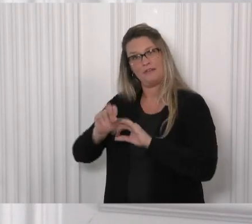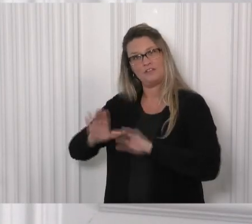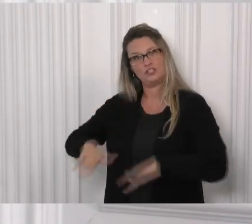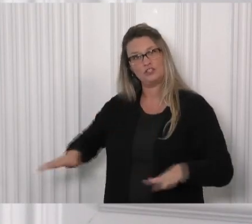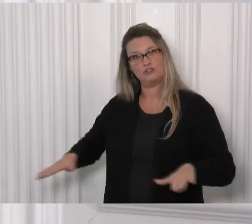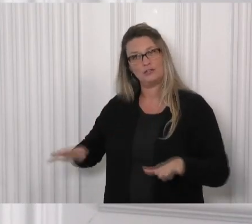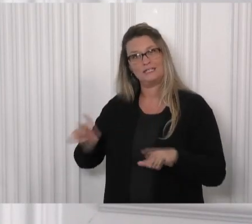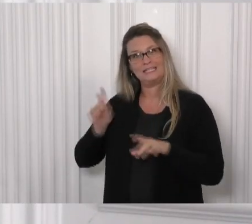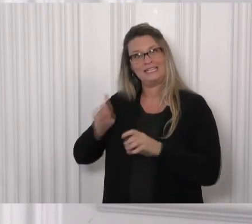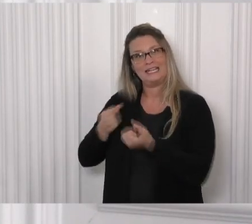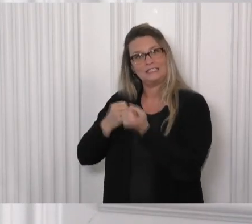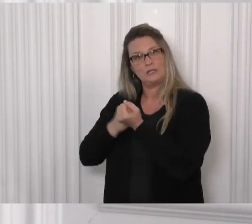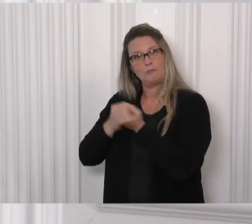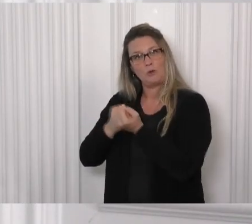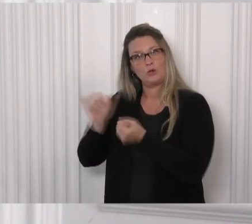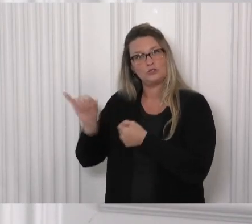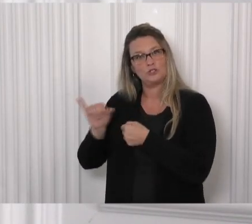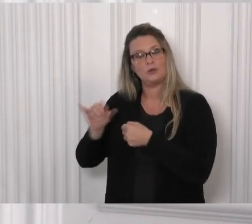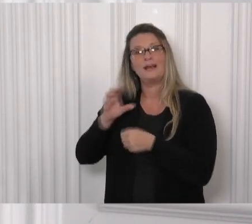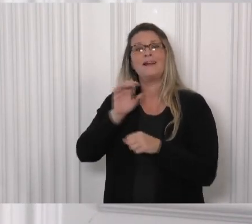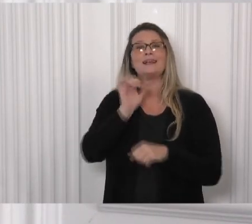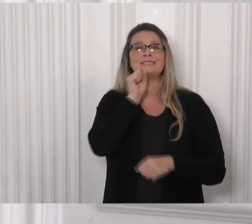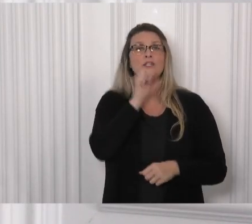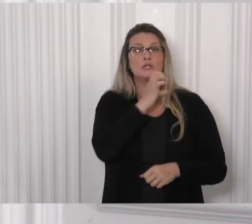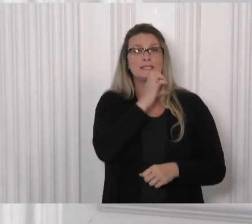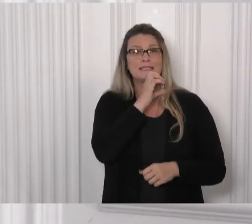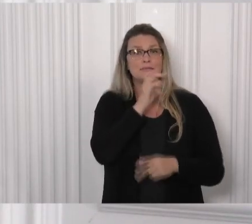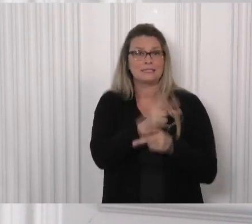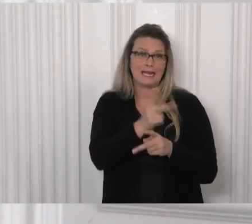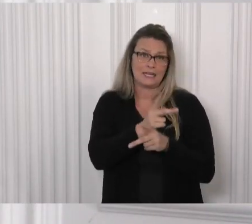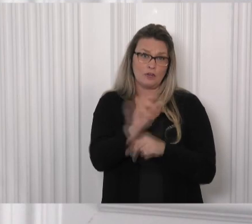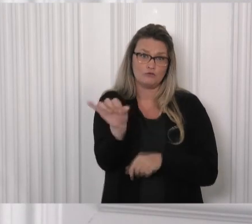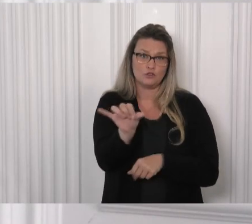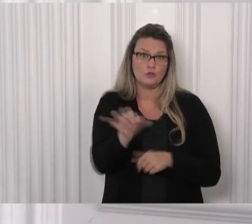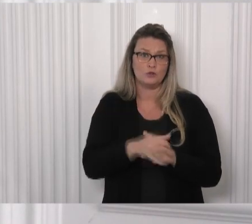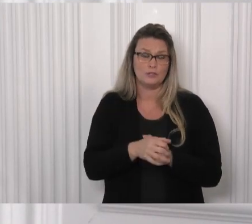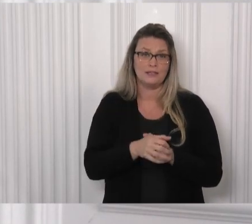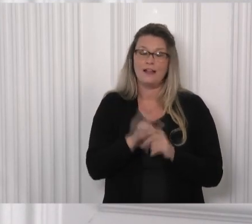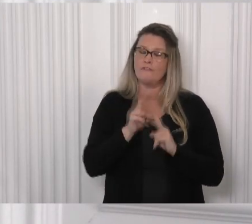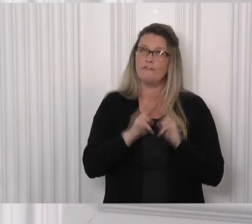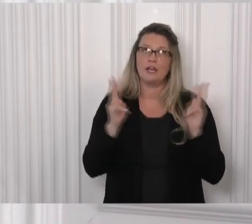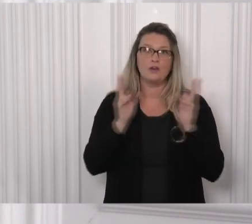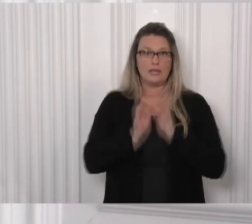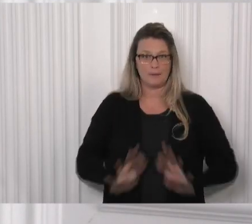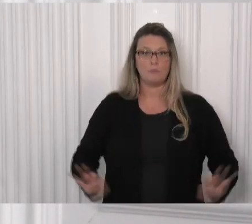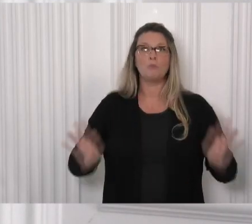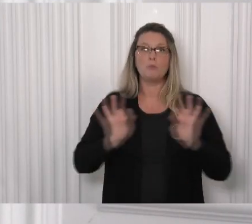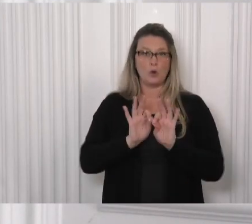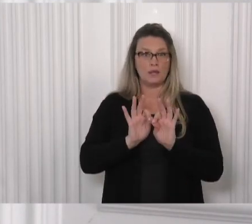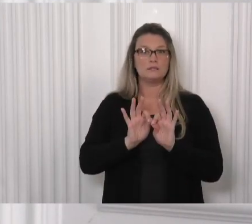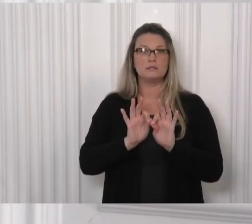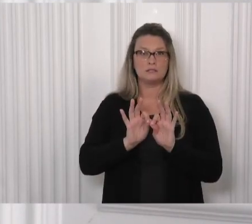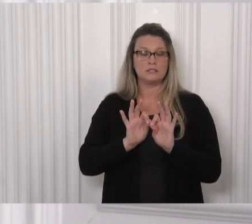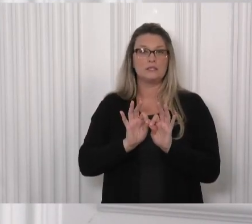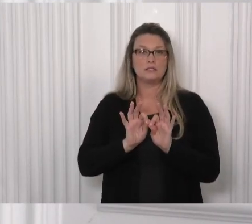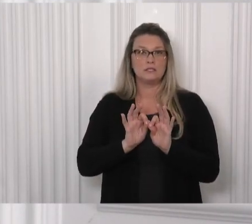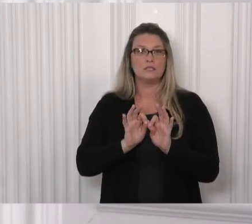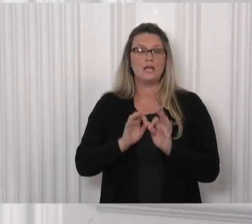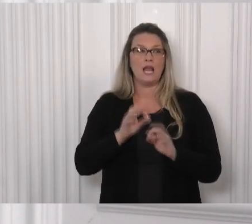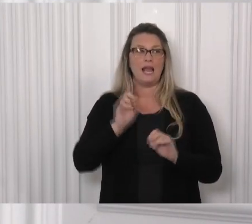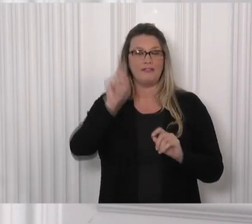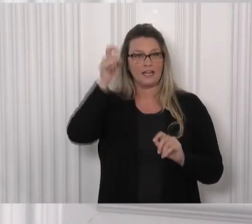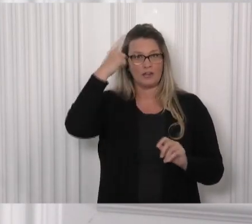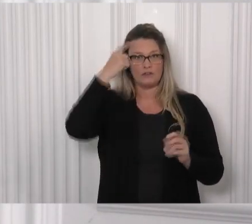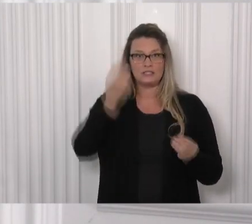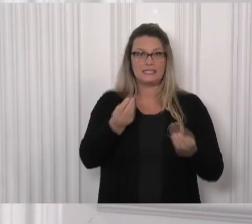as well as our seniors, are taken care of related to that. That's an exceptionally important issue that we need to address, and the governor's given clear